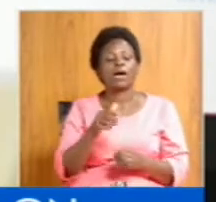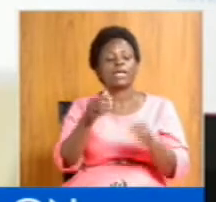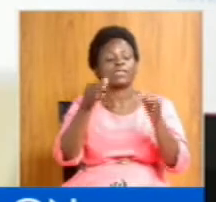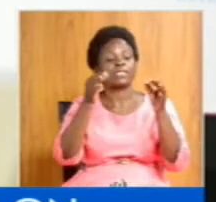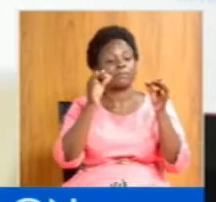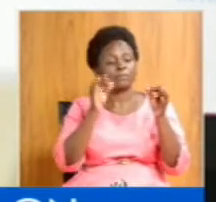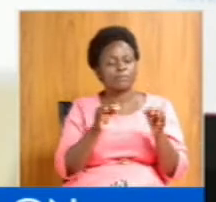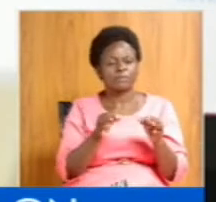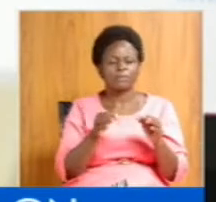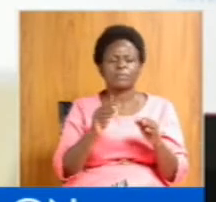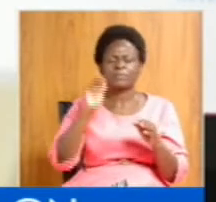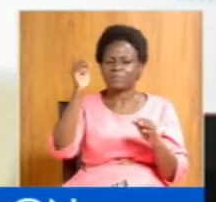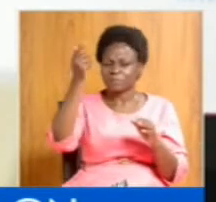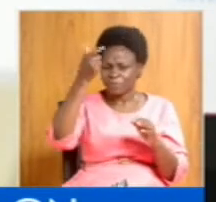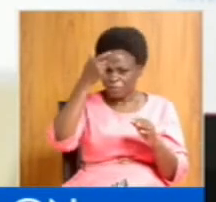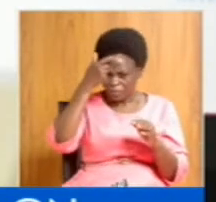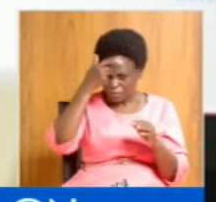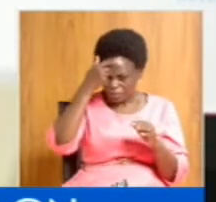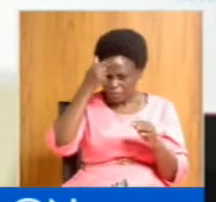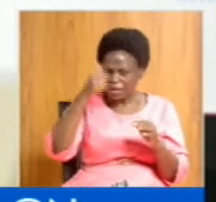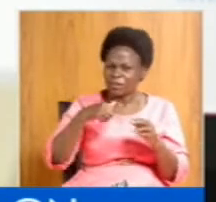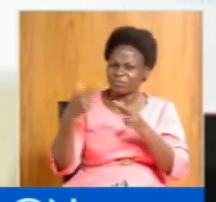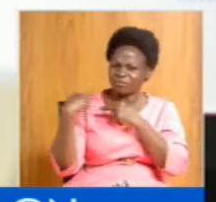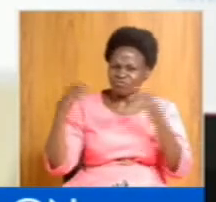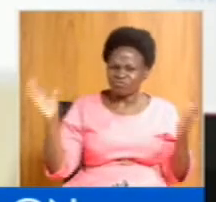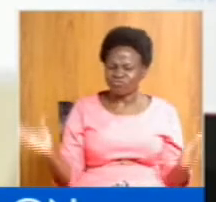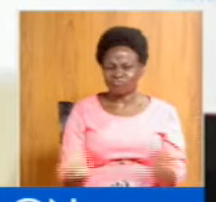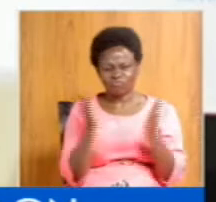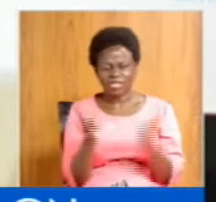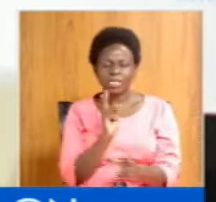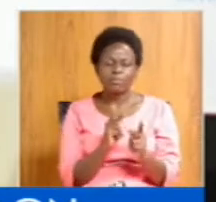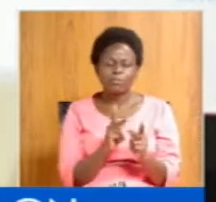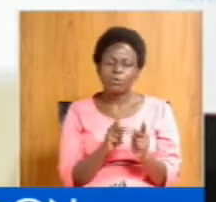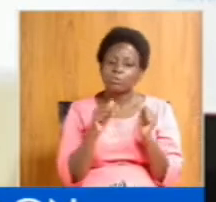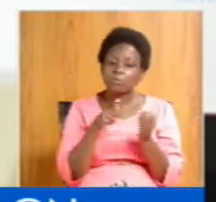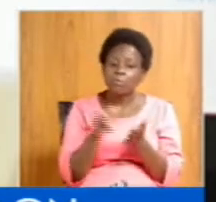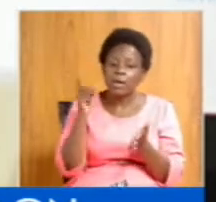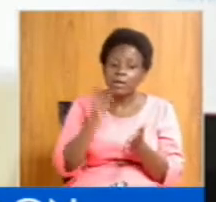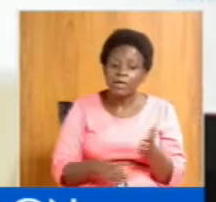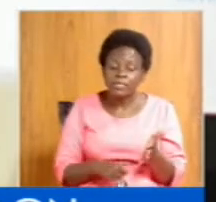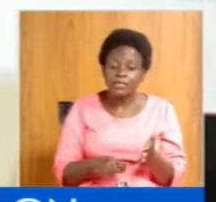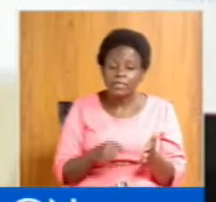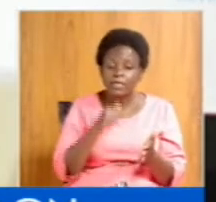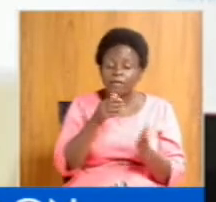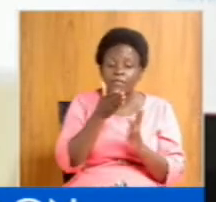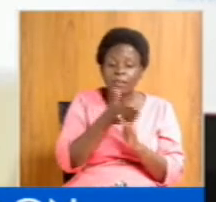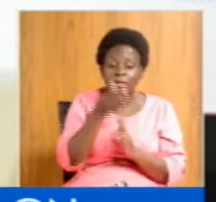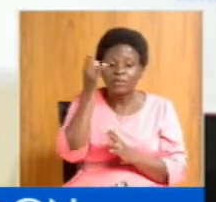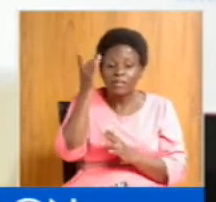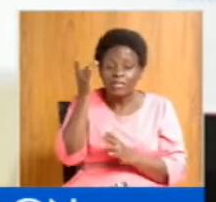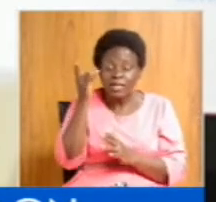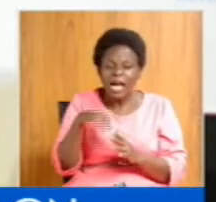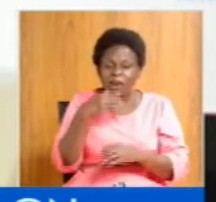that state have the legitimacy to encourage its citizens to be able to pay taxes if in the middle of a pandemic